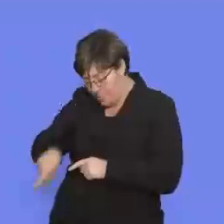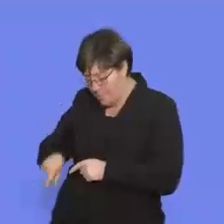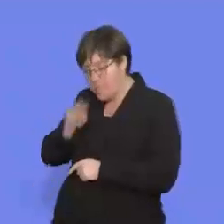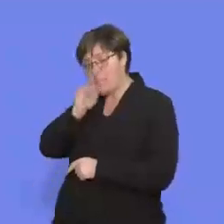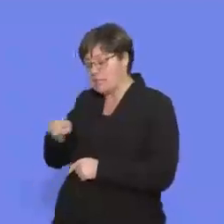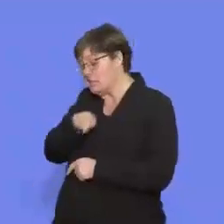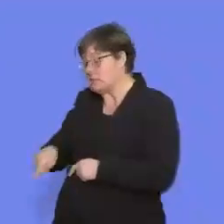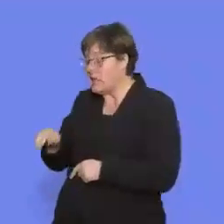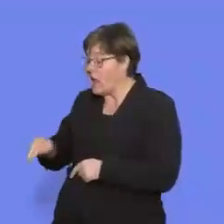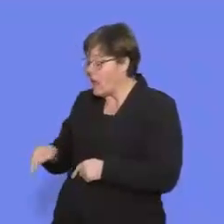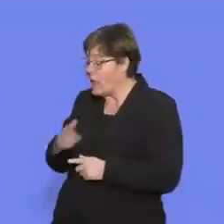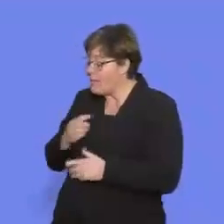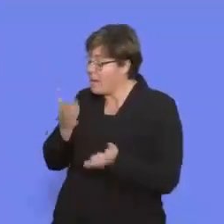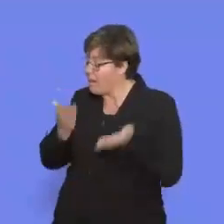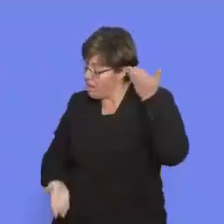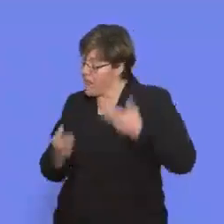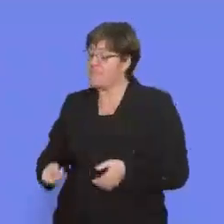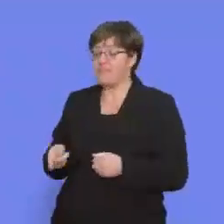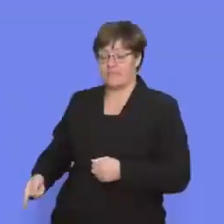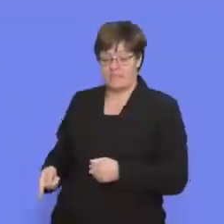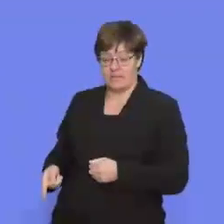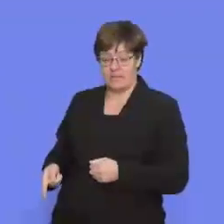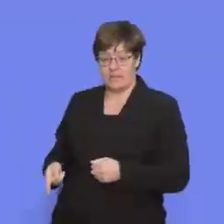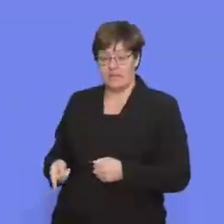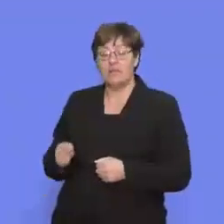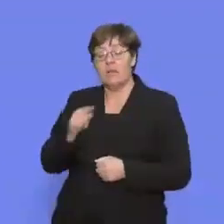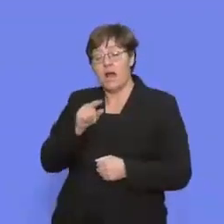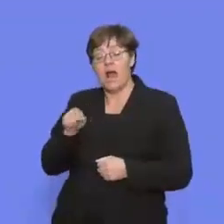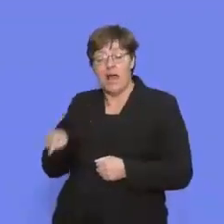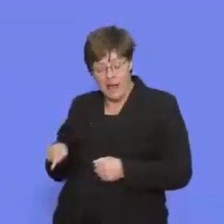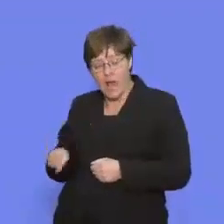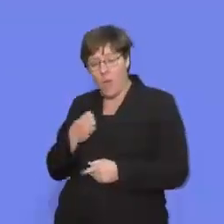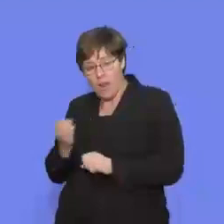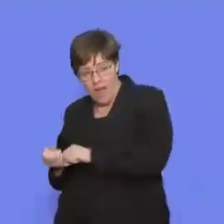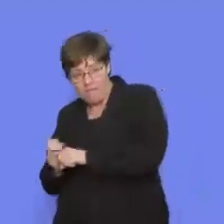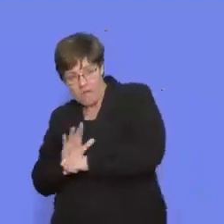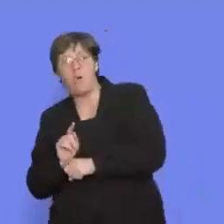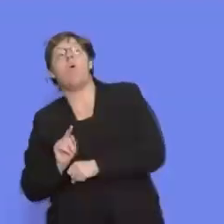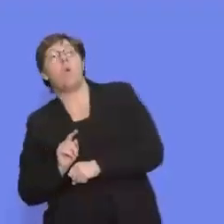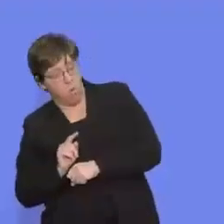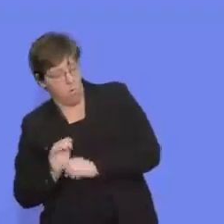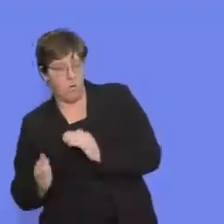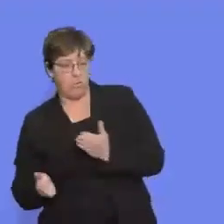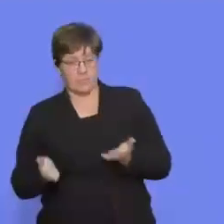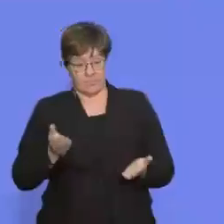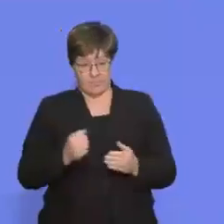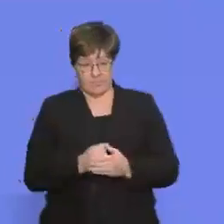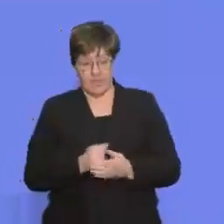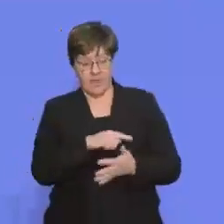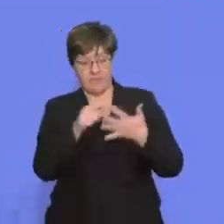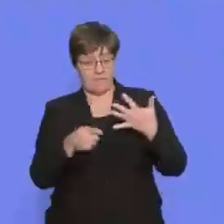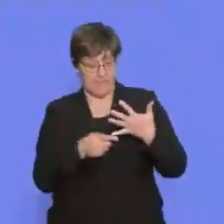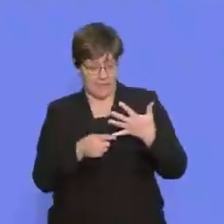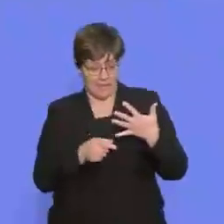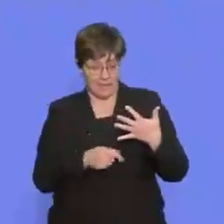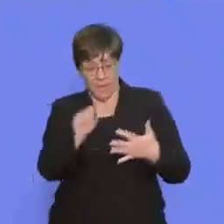target, which are the effectors in this case. Then the 5th step, message is sent to the